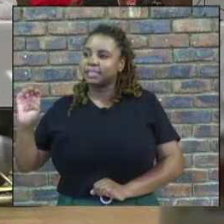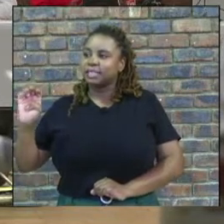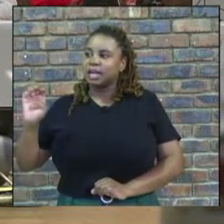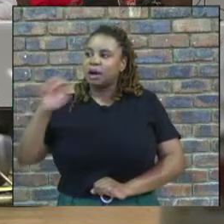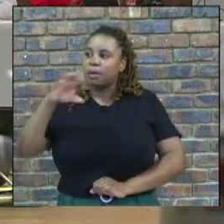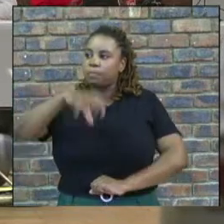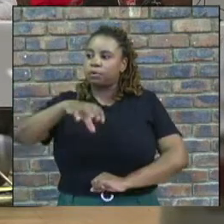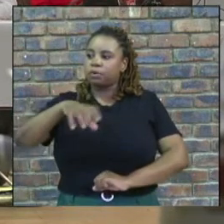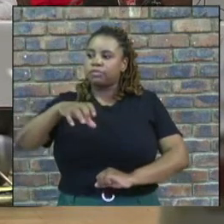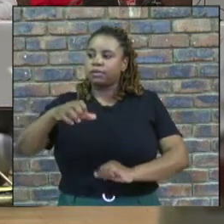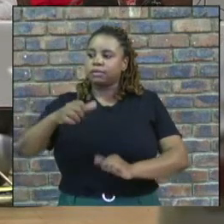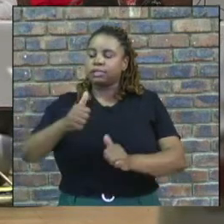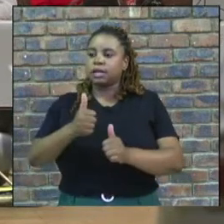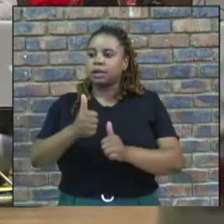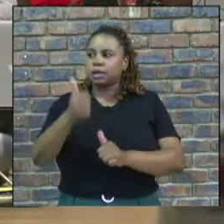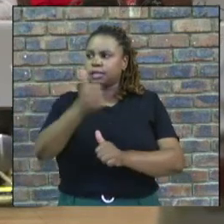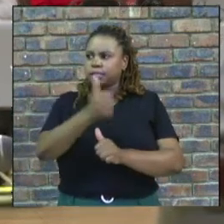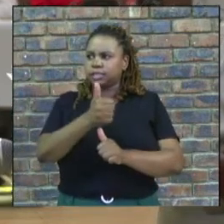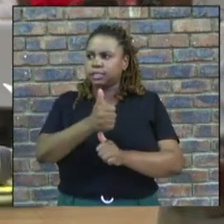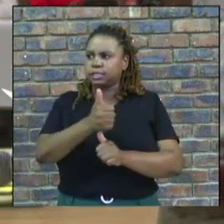Committee yaSanko.